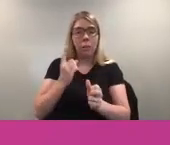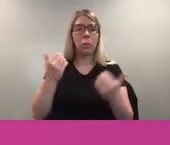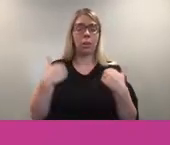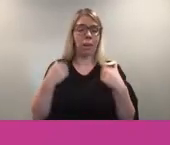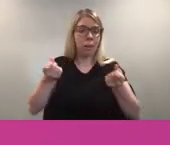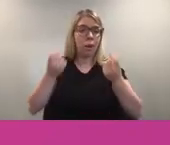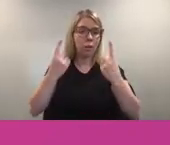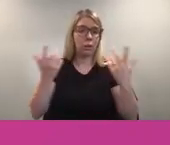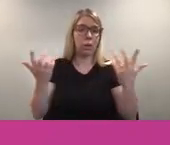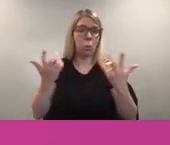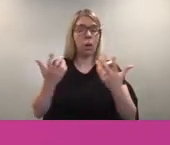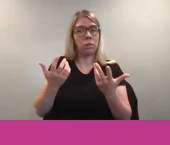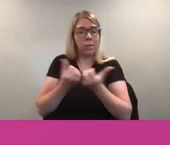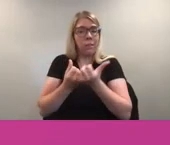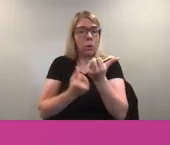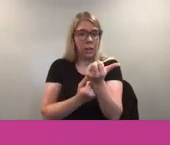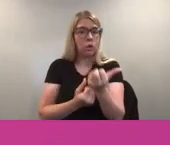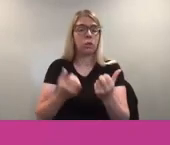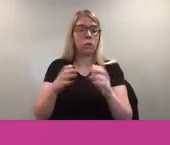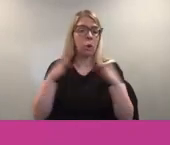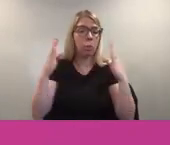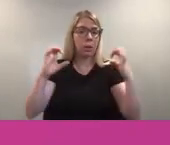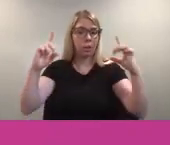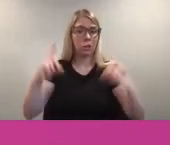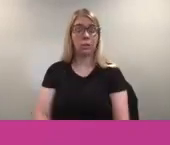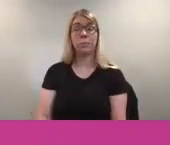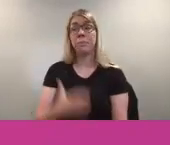that. Anybody else?